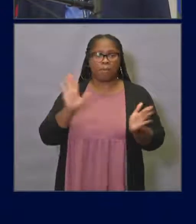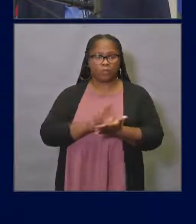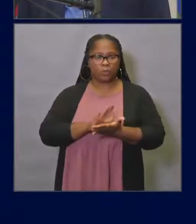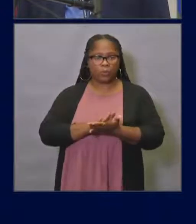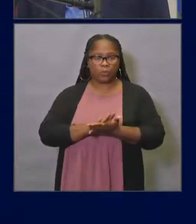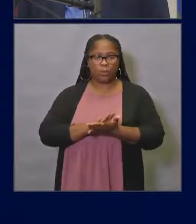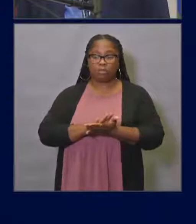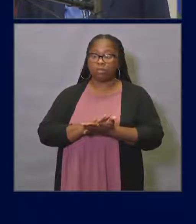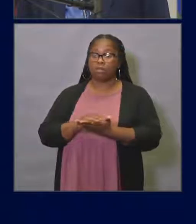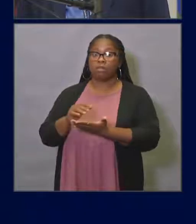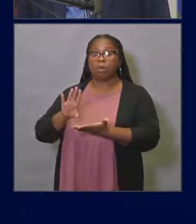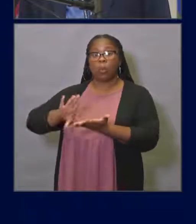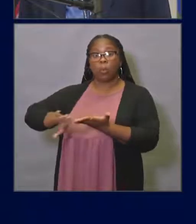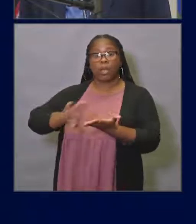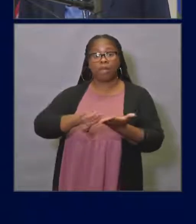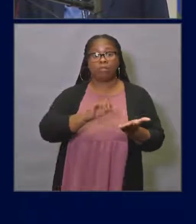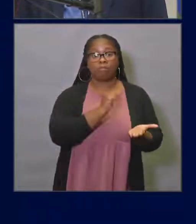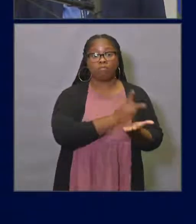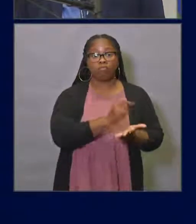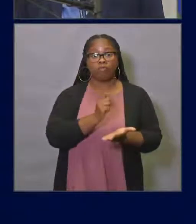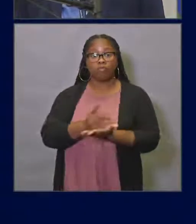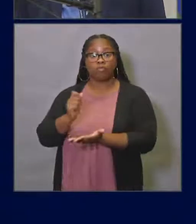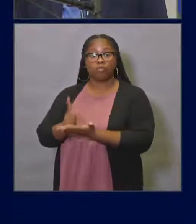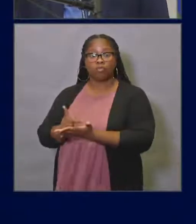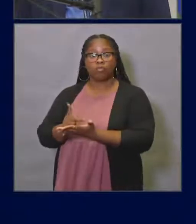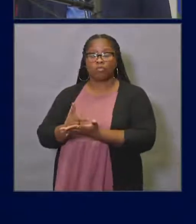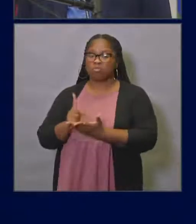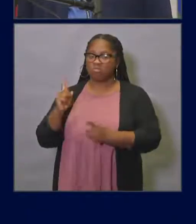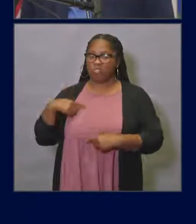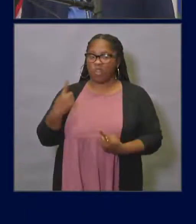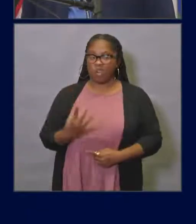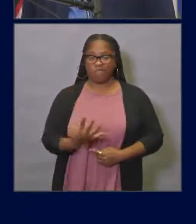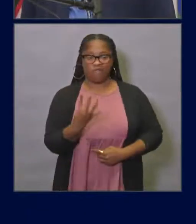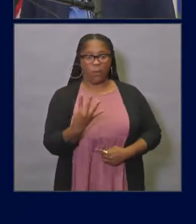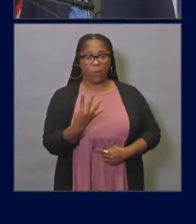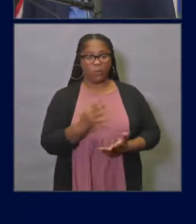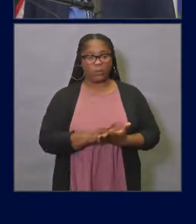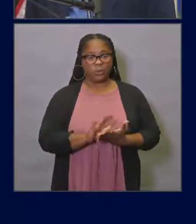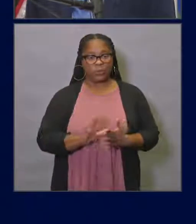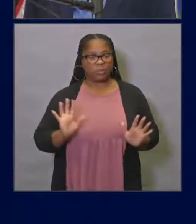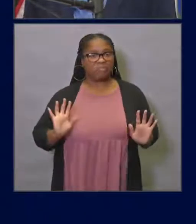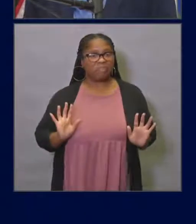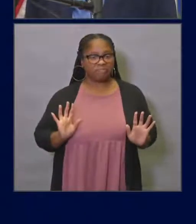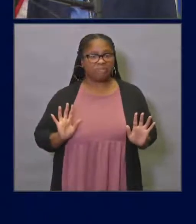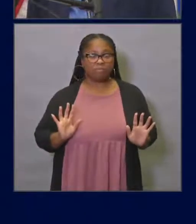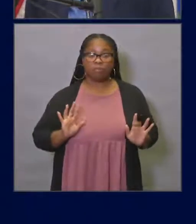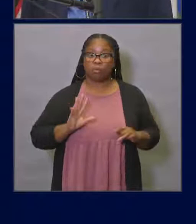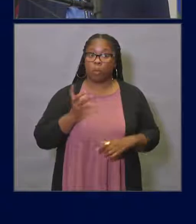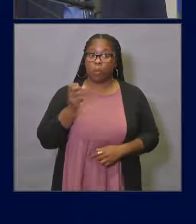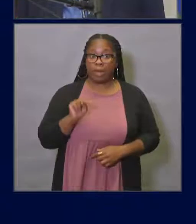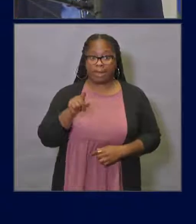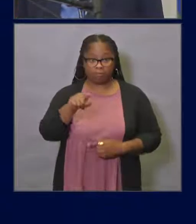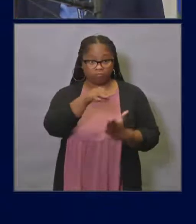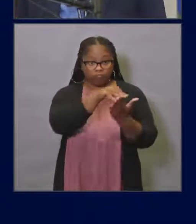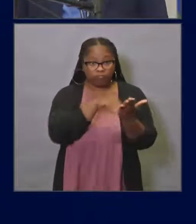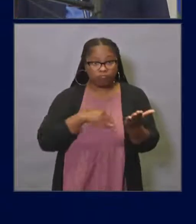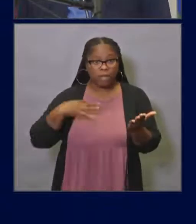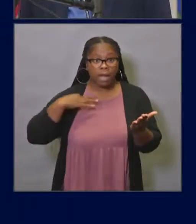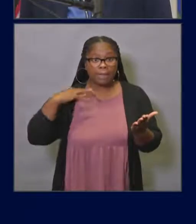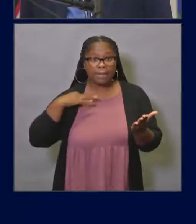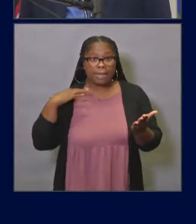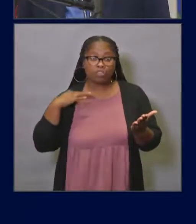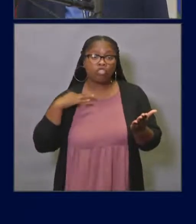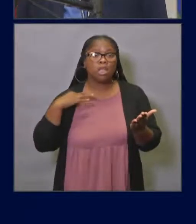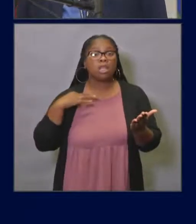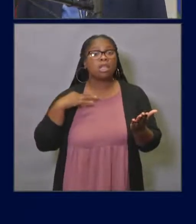Waiver approvals have been issued to 4 schools to date, and as a reminder, once an application is completed, it takes us